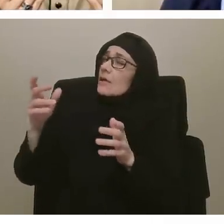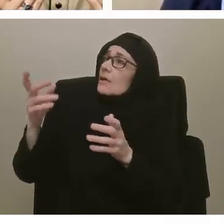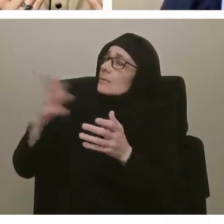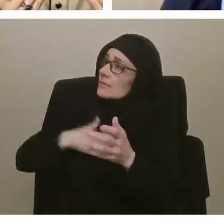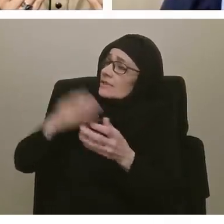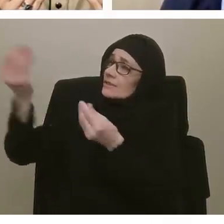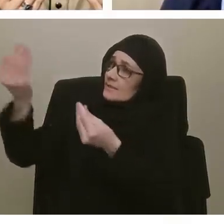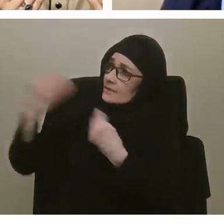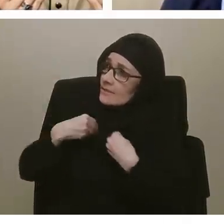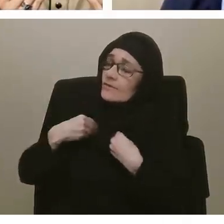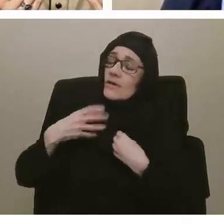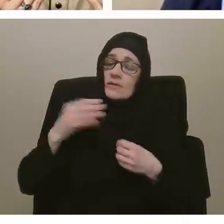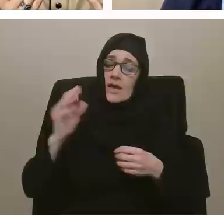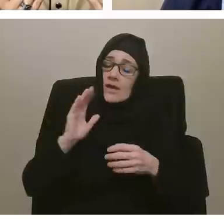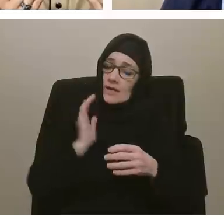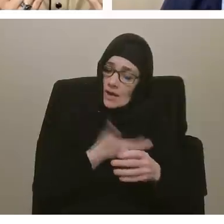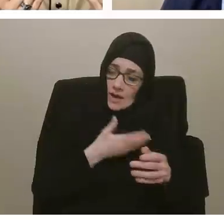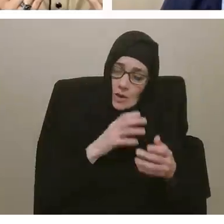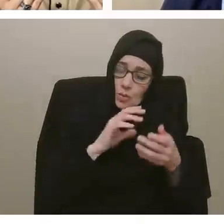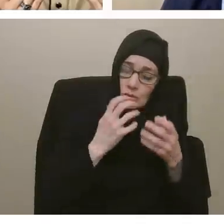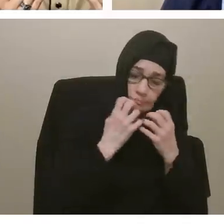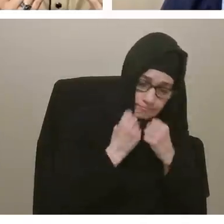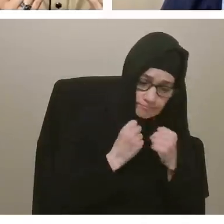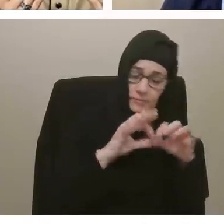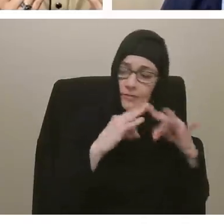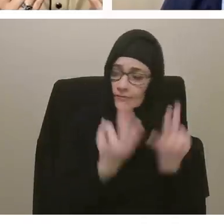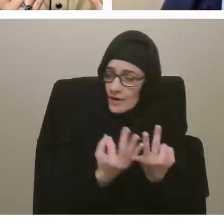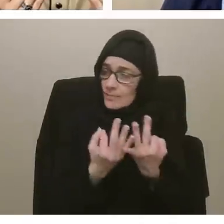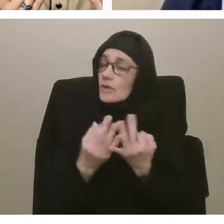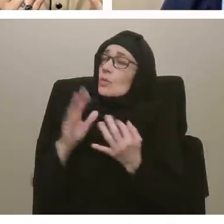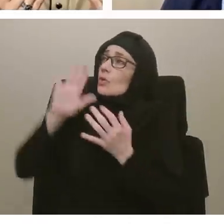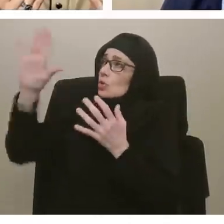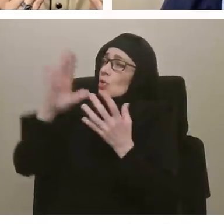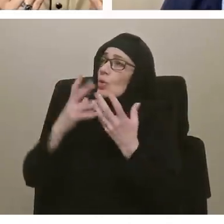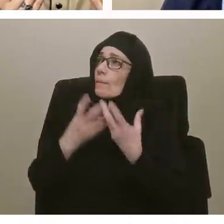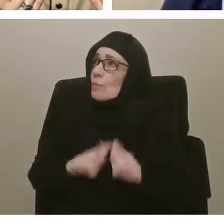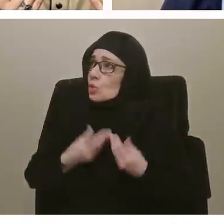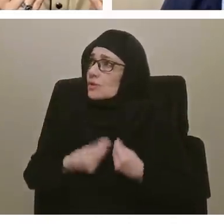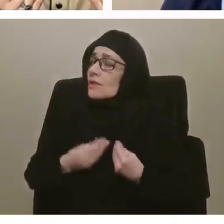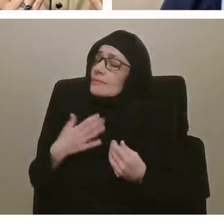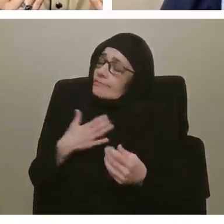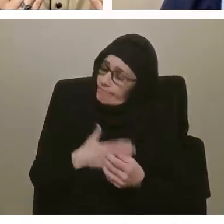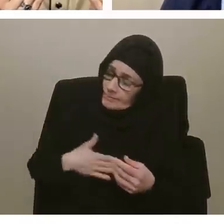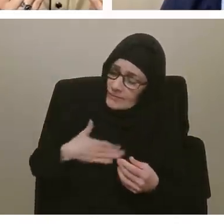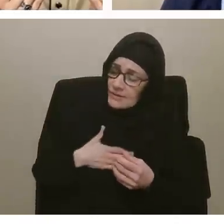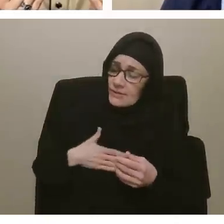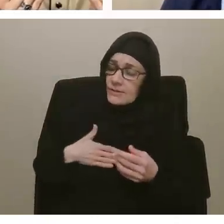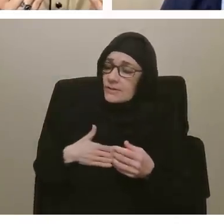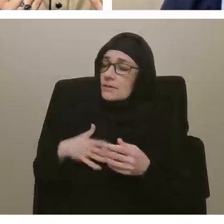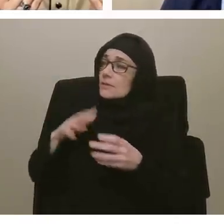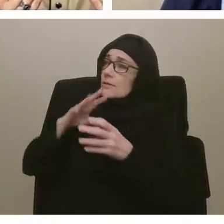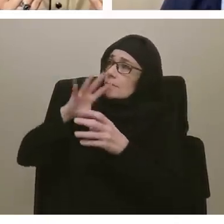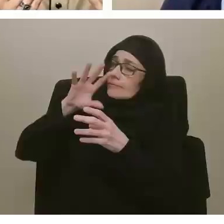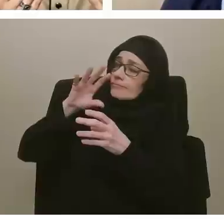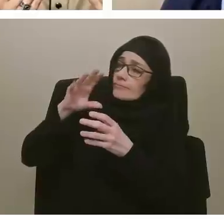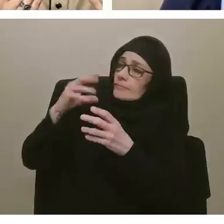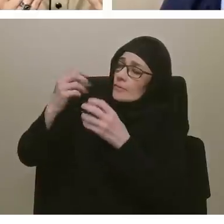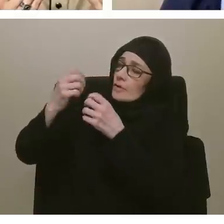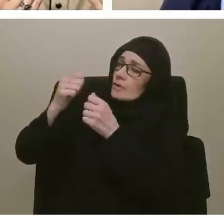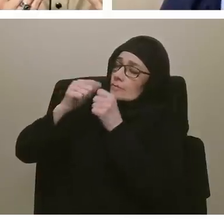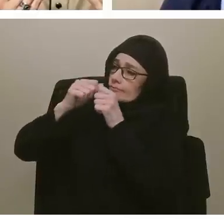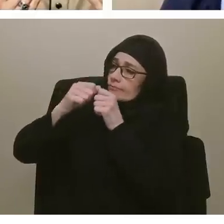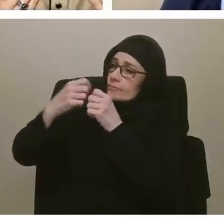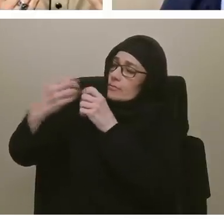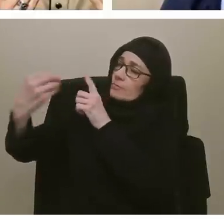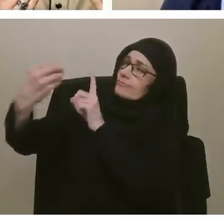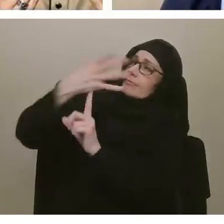your manifest and beautiful mercy. Ya Allah, Ya Kareem, Ya Rahman, Ya Rahim. We ask you to envelop us in your mercy and your tranquility